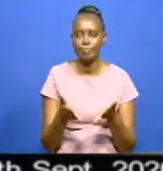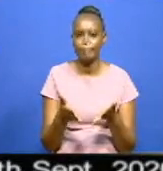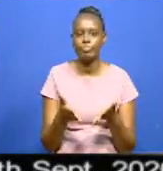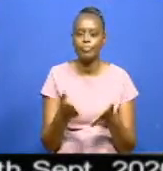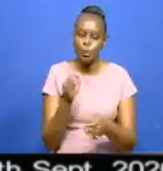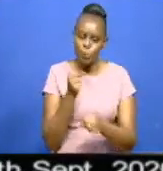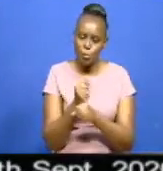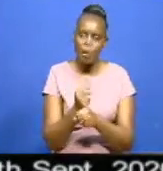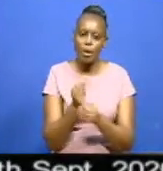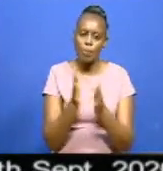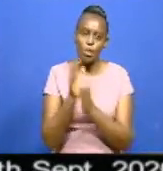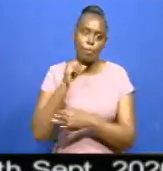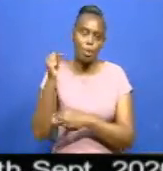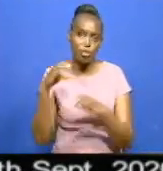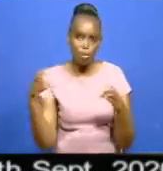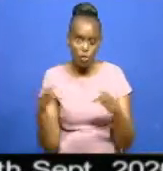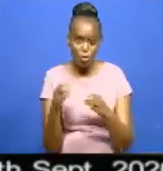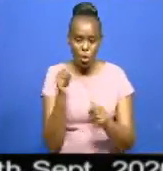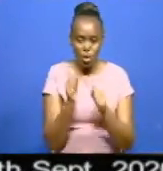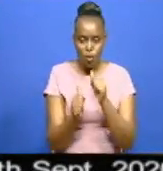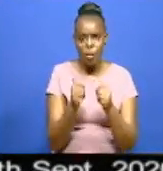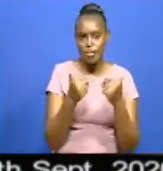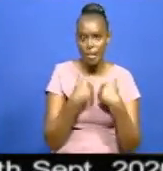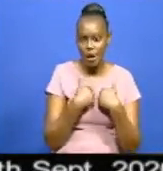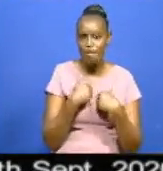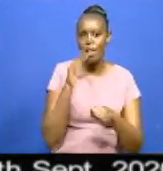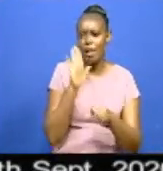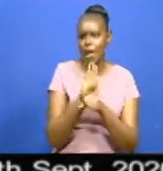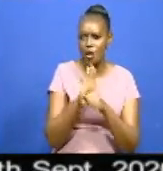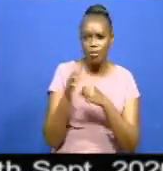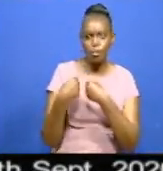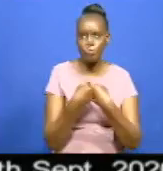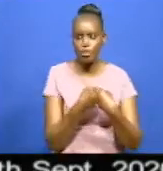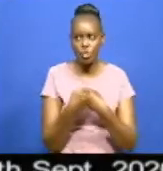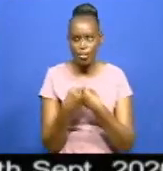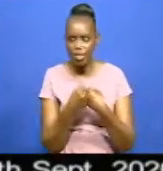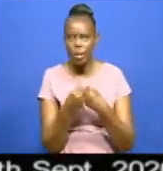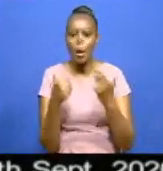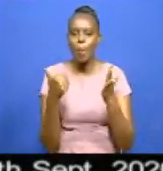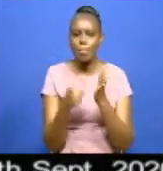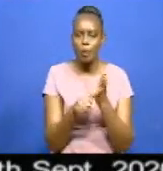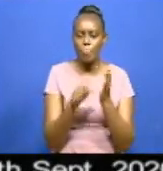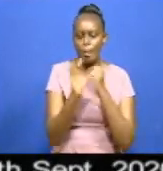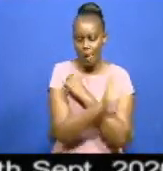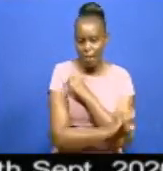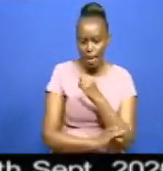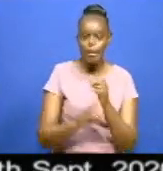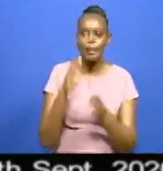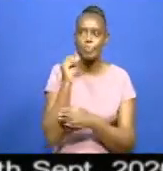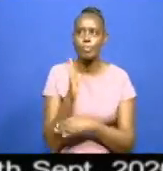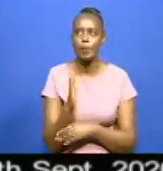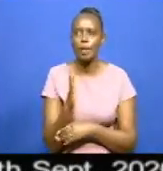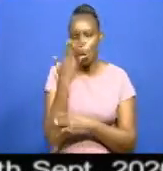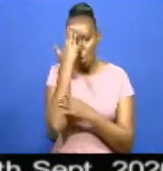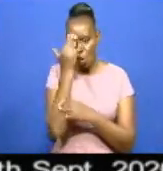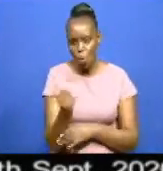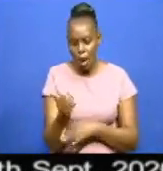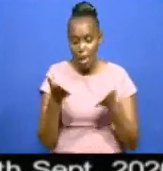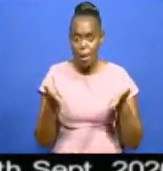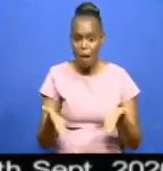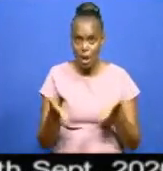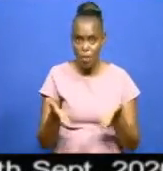deal with political parties that have had a lot of challenges and problems in this country, Mr. Speaker, because